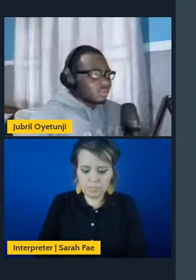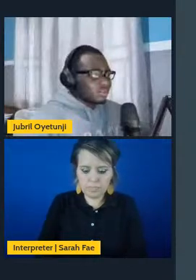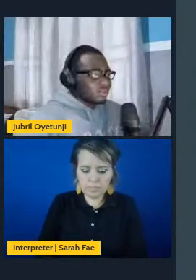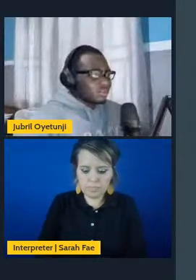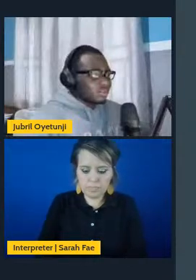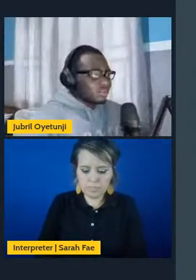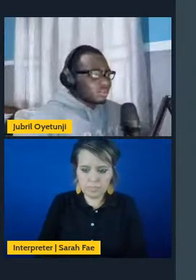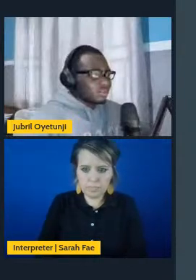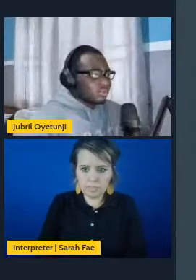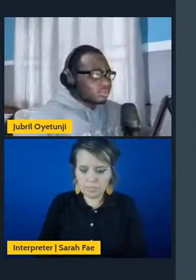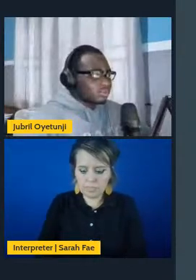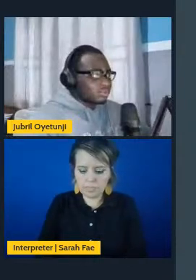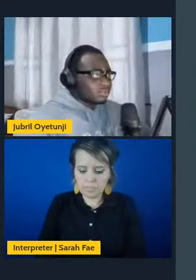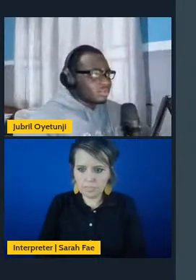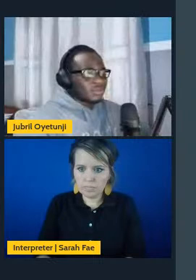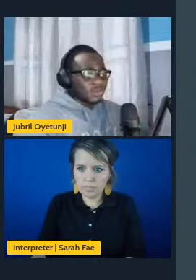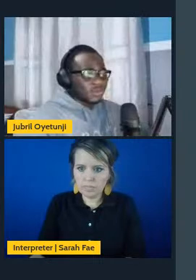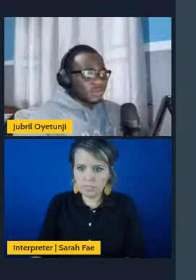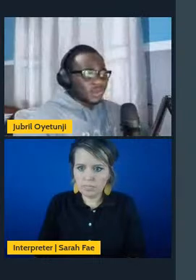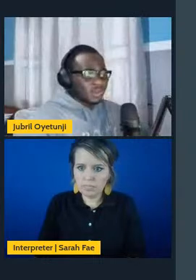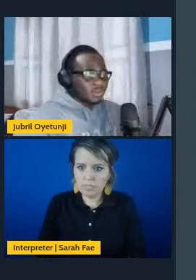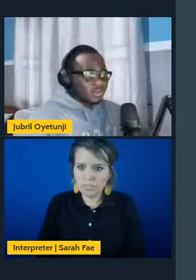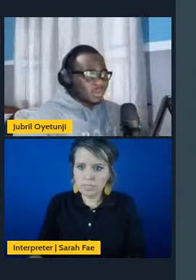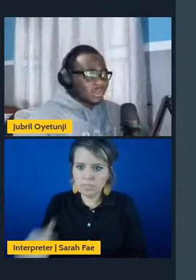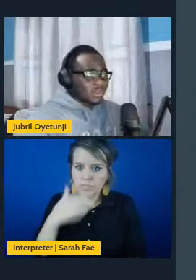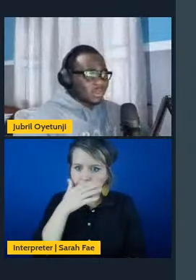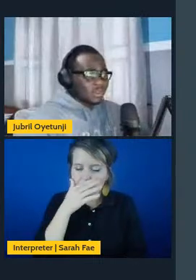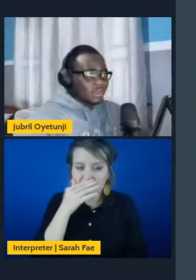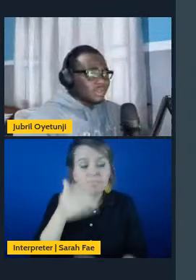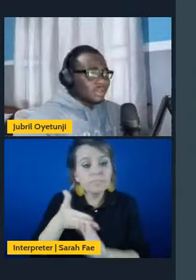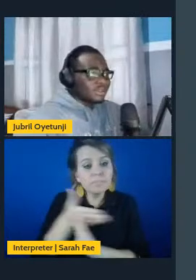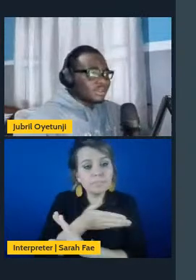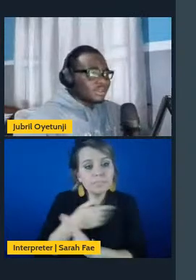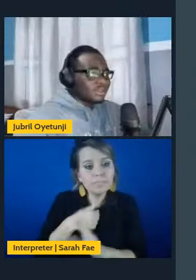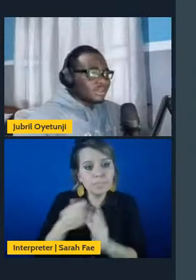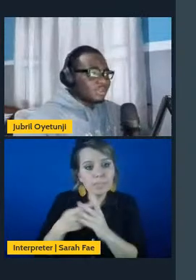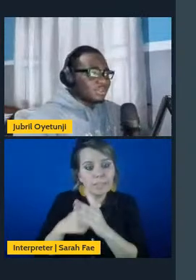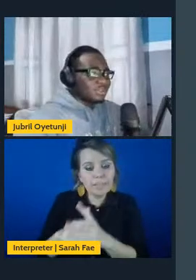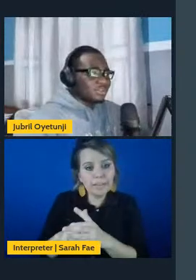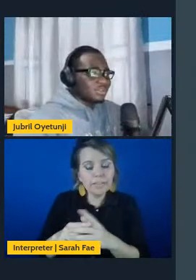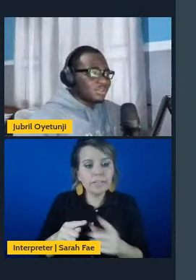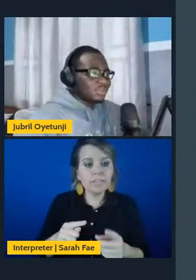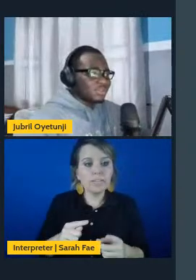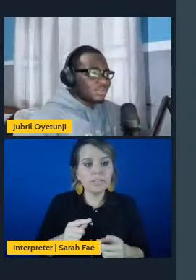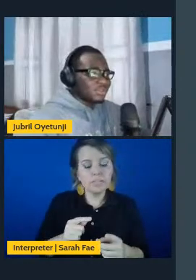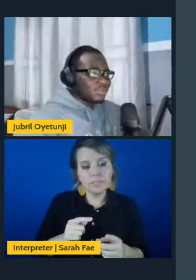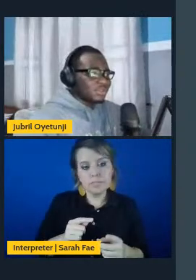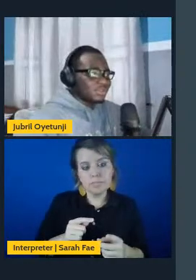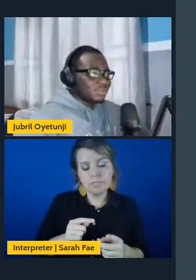So before I begin, I'm just going to go a little bit over how